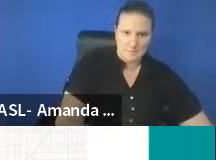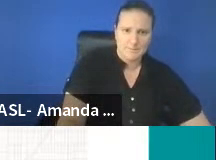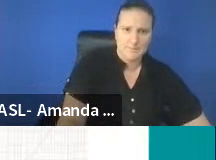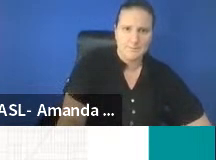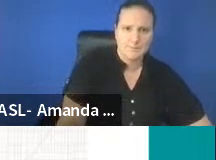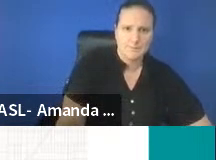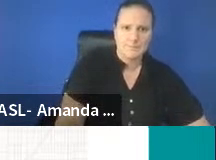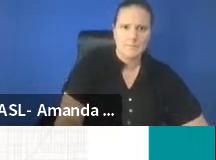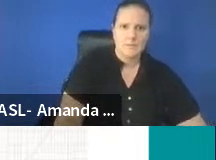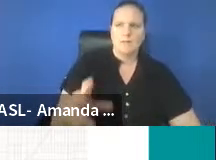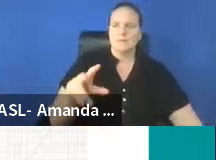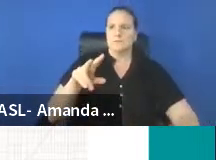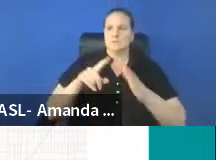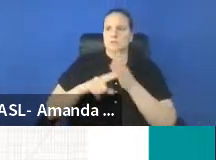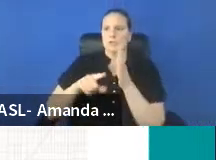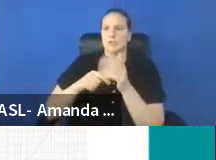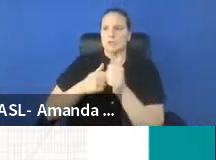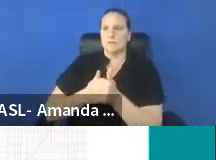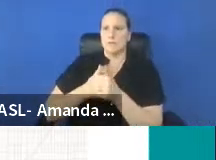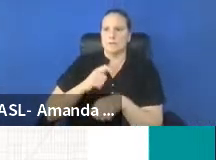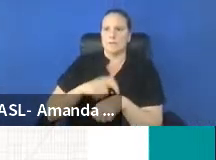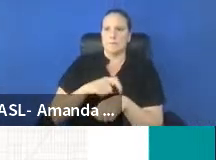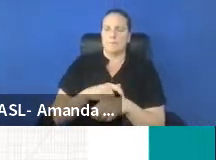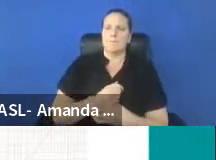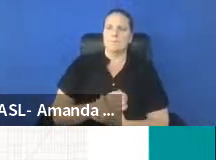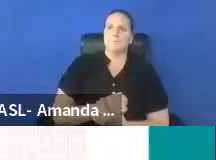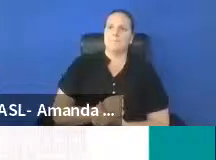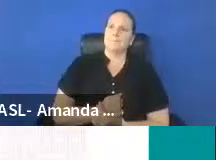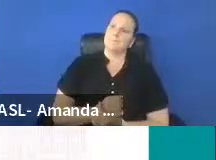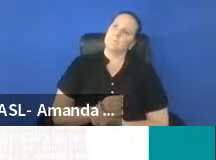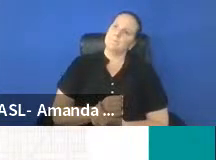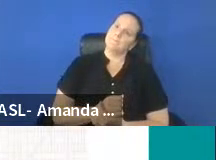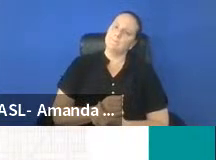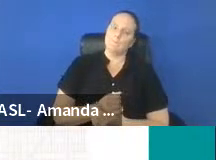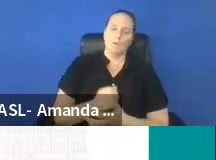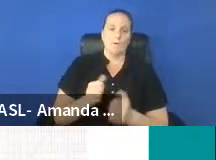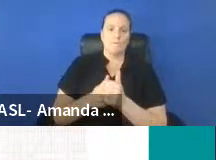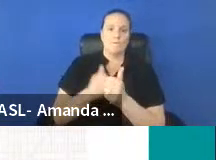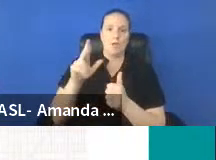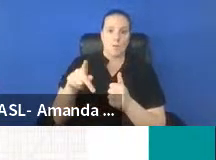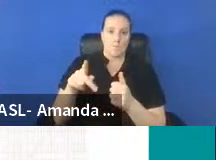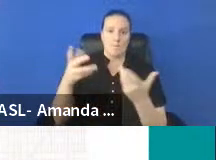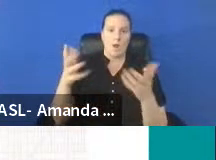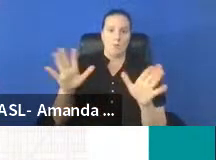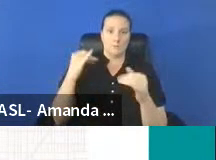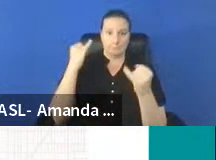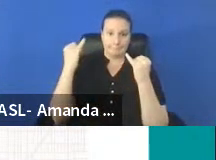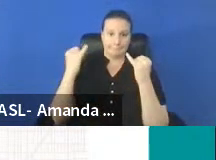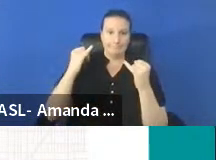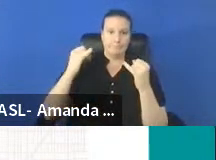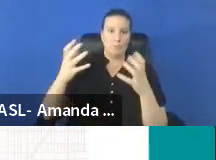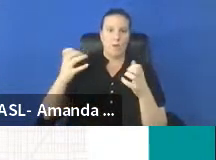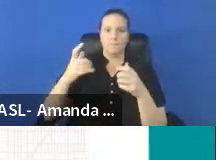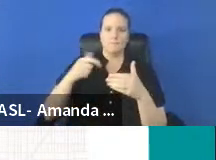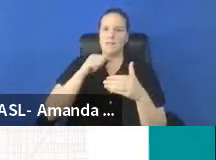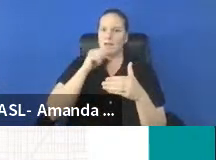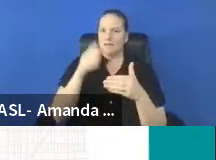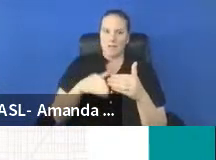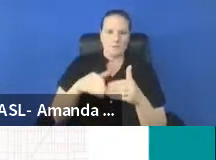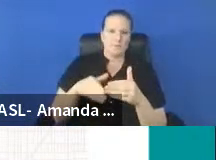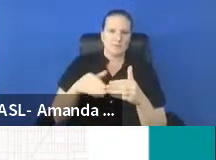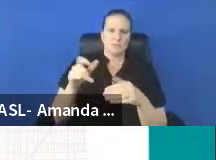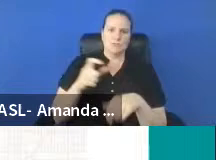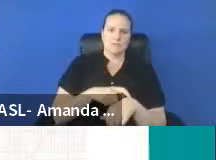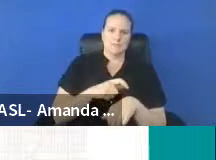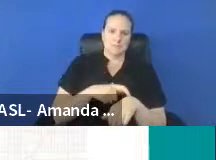the time. So the idea of a follow-up, I think, has already surfaced because we weren't able to maybe accomplish everything during the time